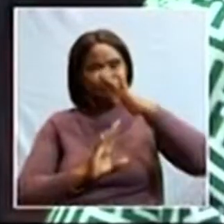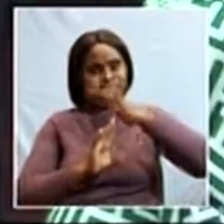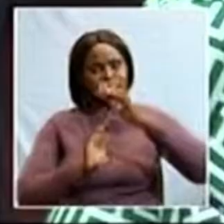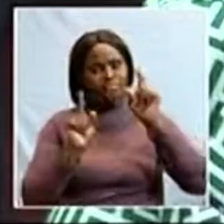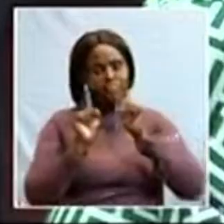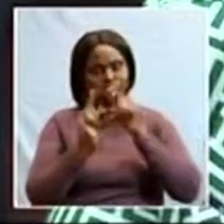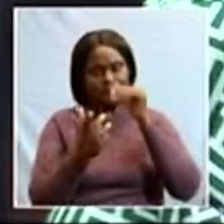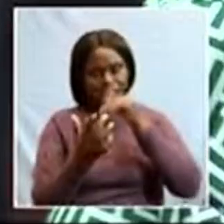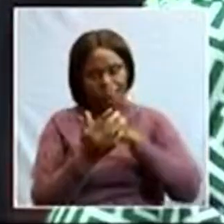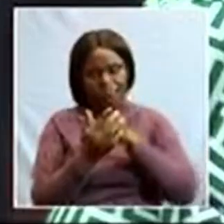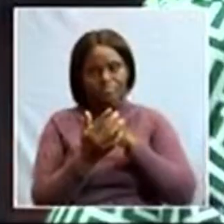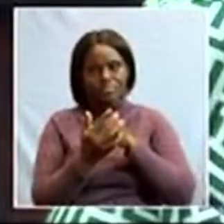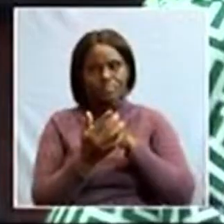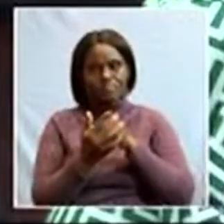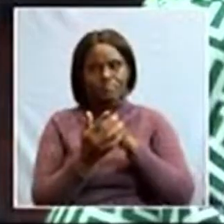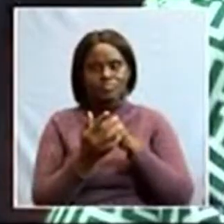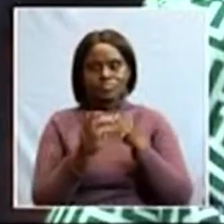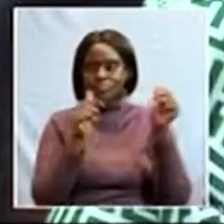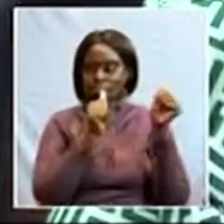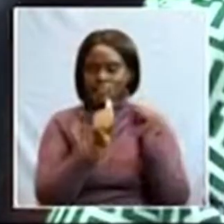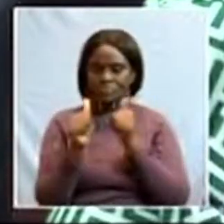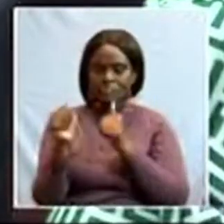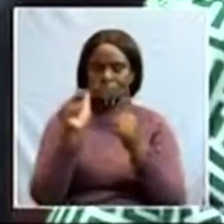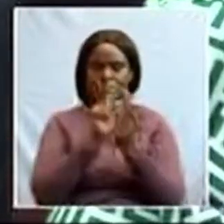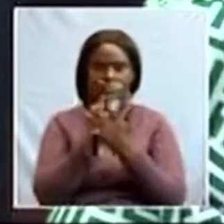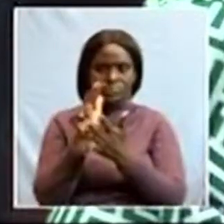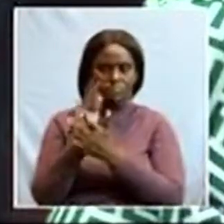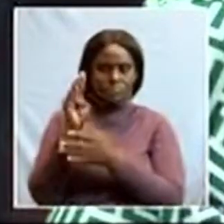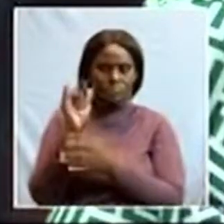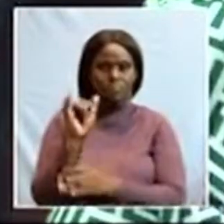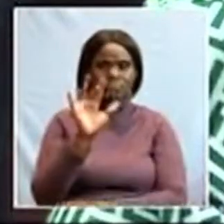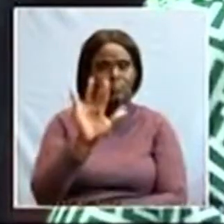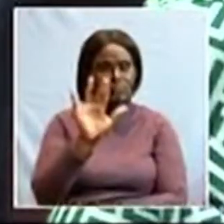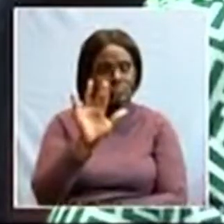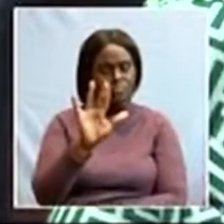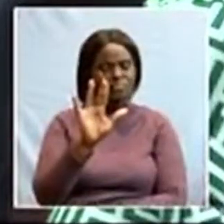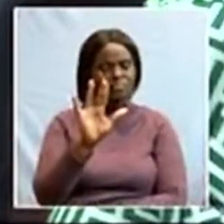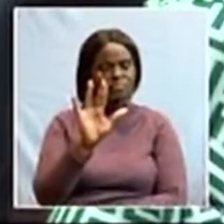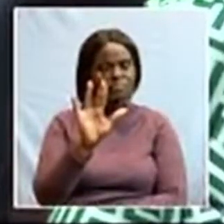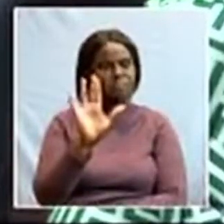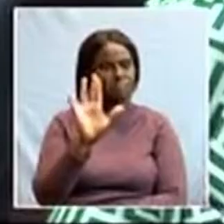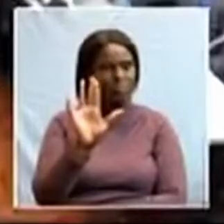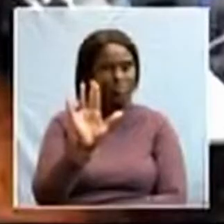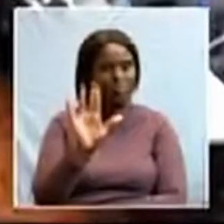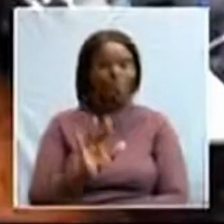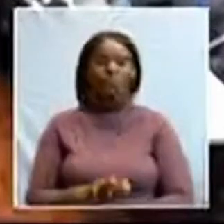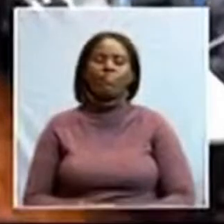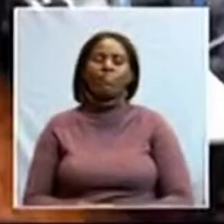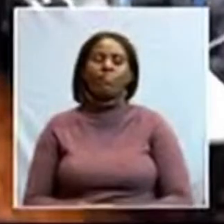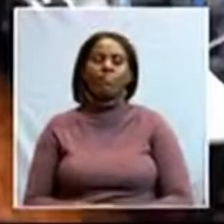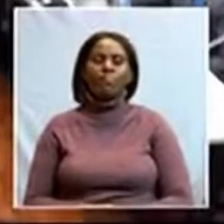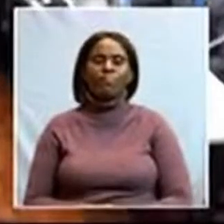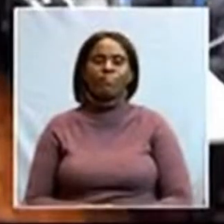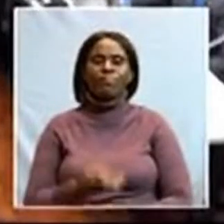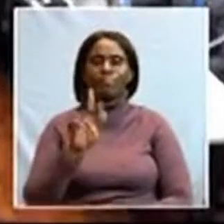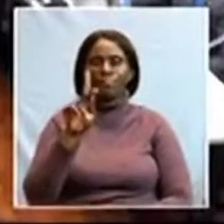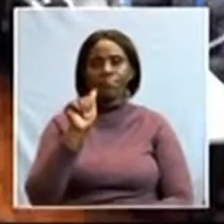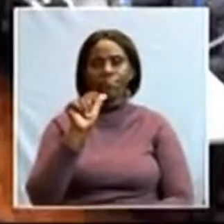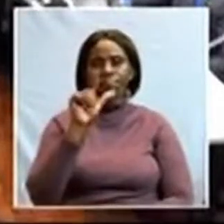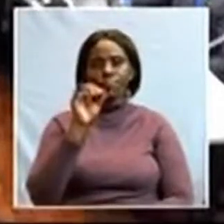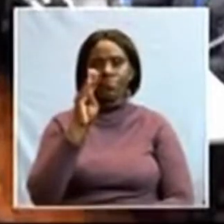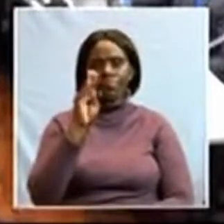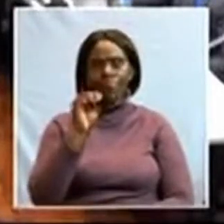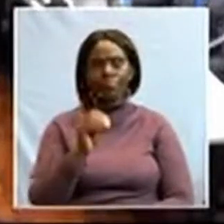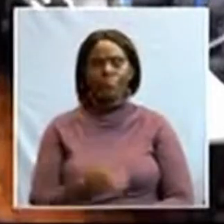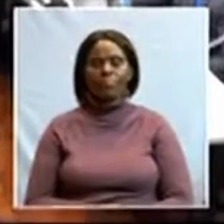and they were actually signed by the Point of indirection, Chairman. Yes, Honorable Kalobo, you may switch off your